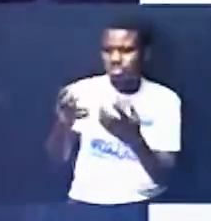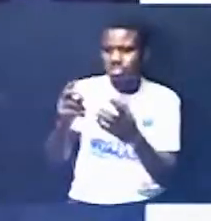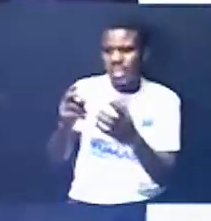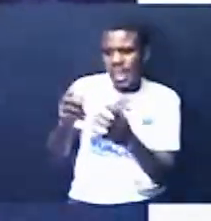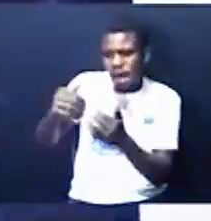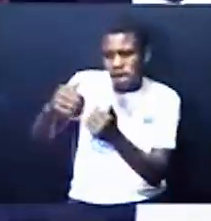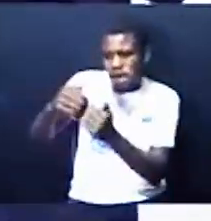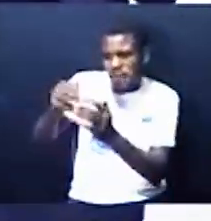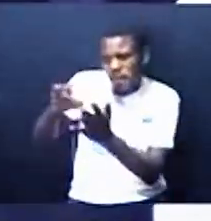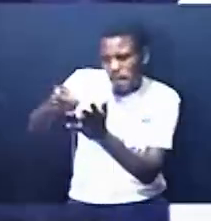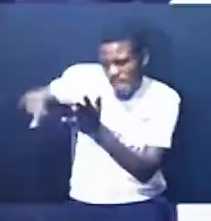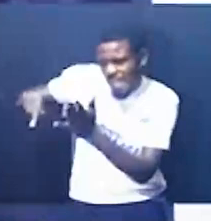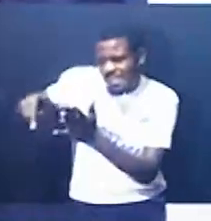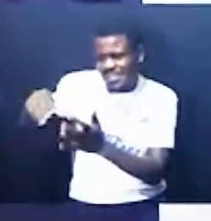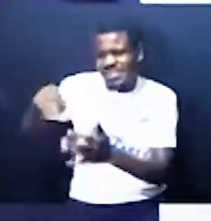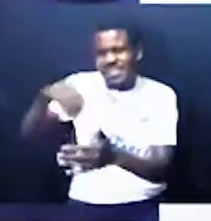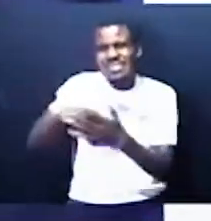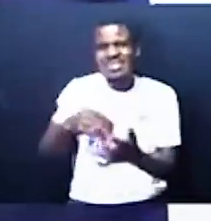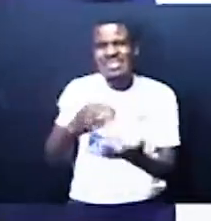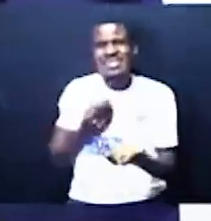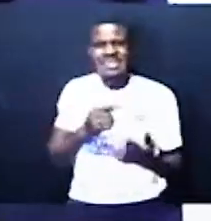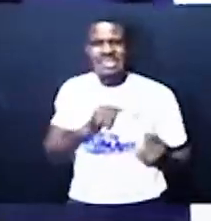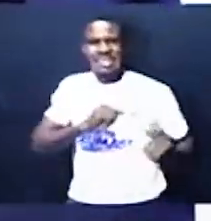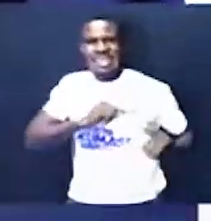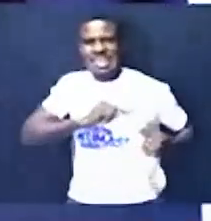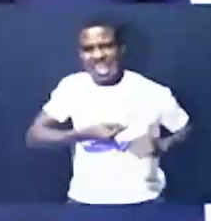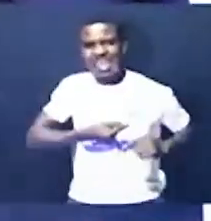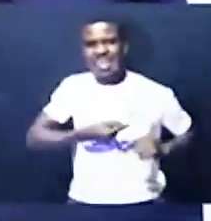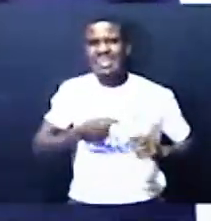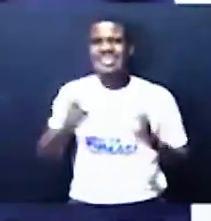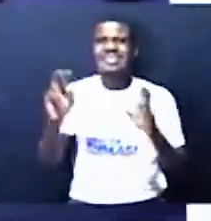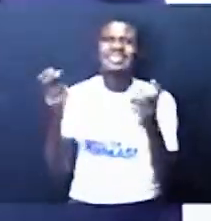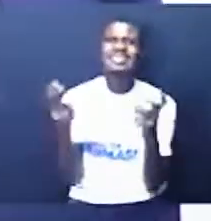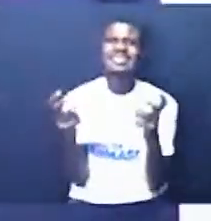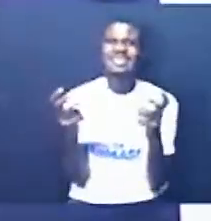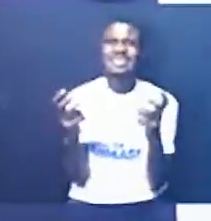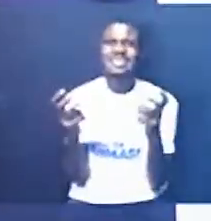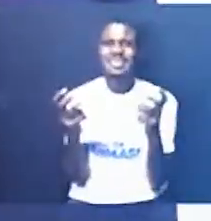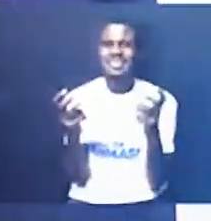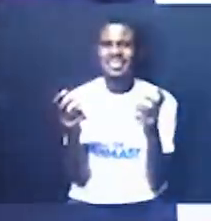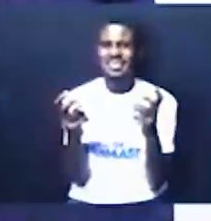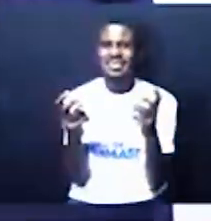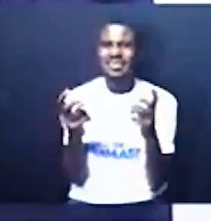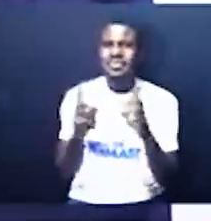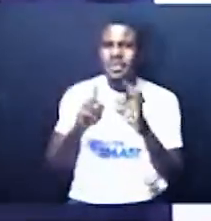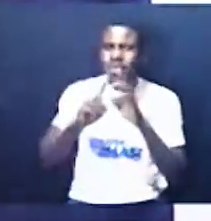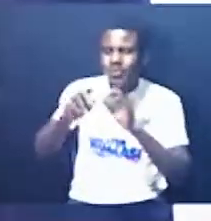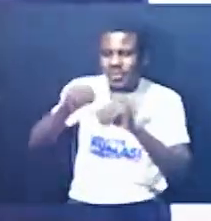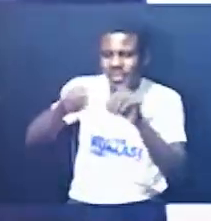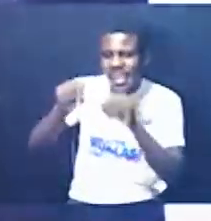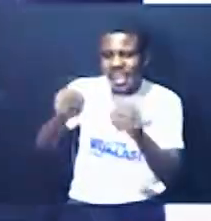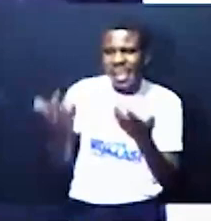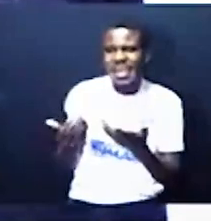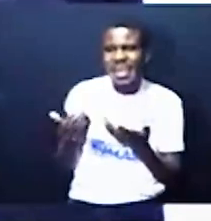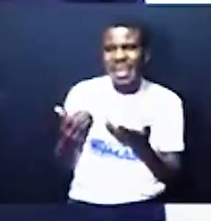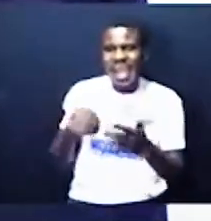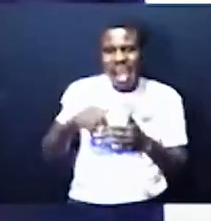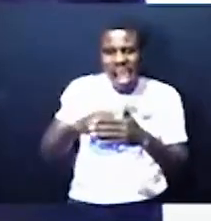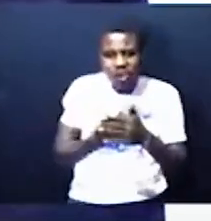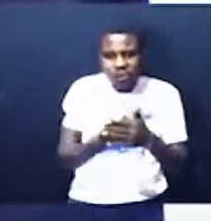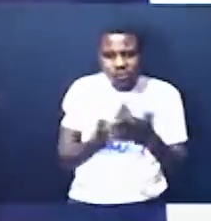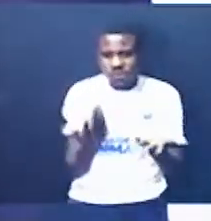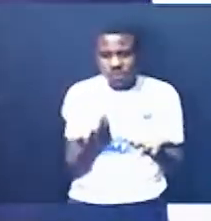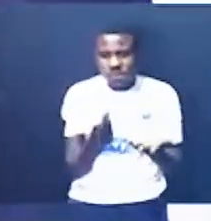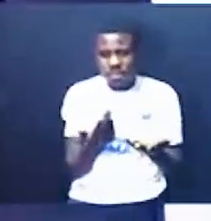Now we'll be discussing bearing grudge and nursing grudge. Yeah, komodie no